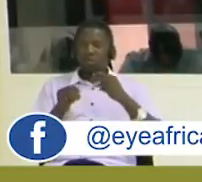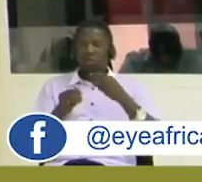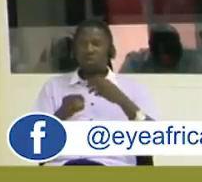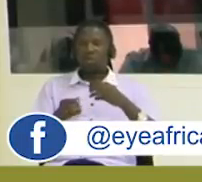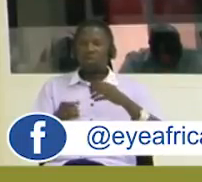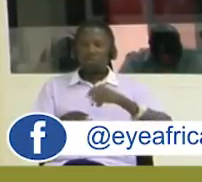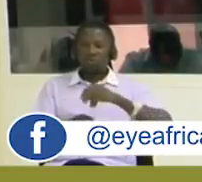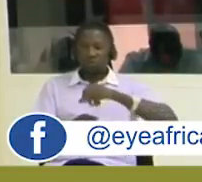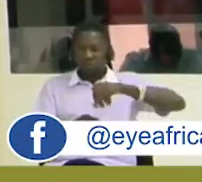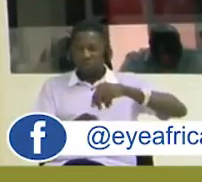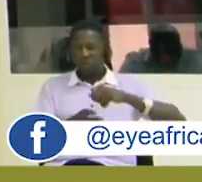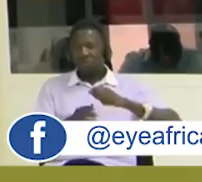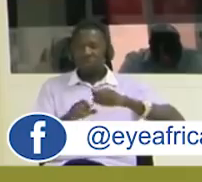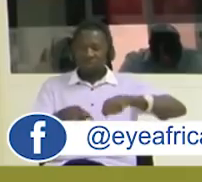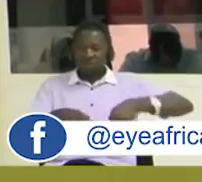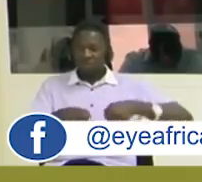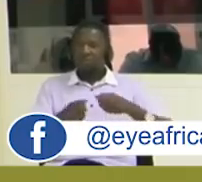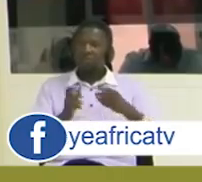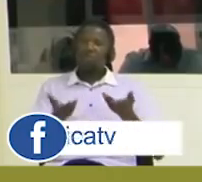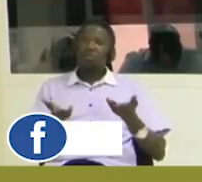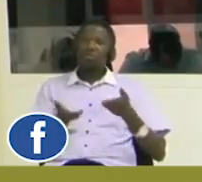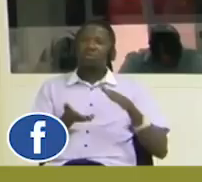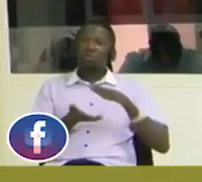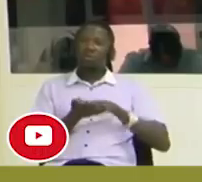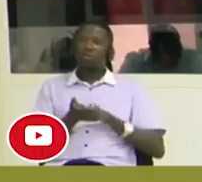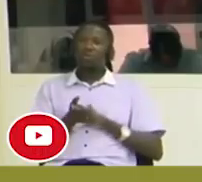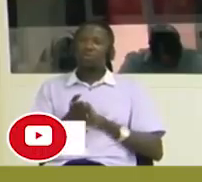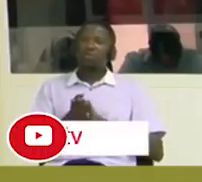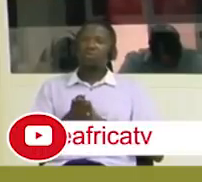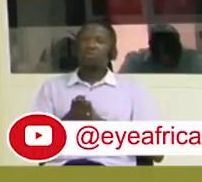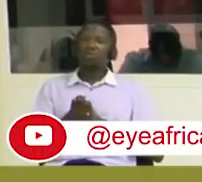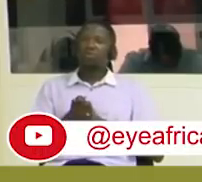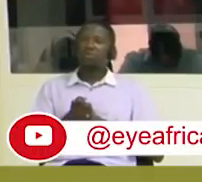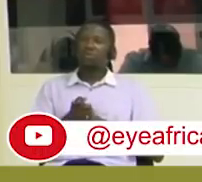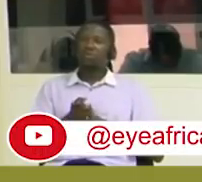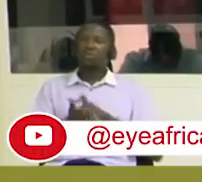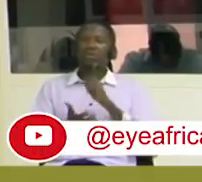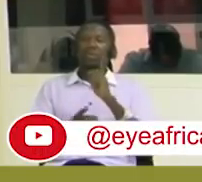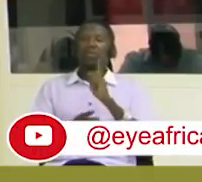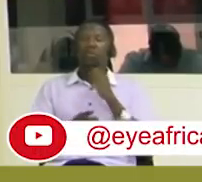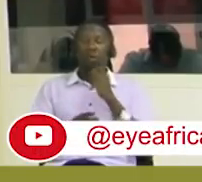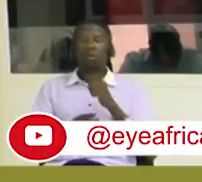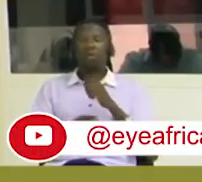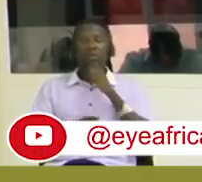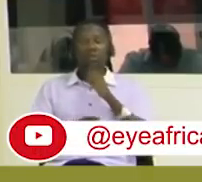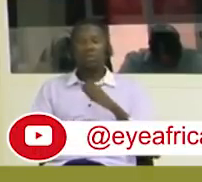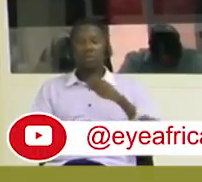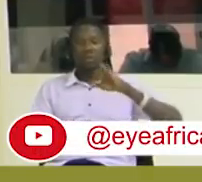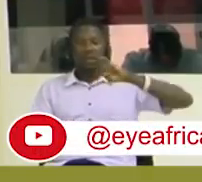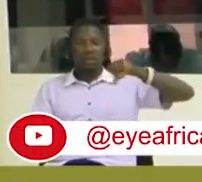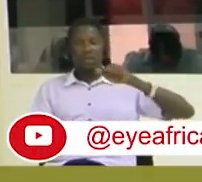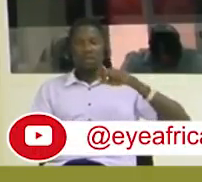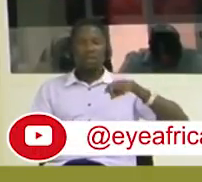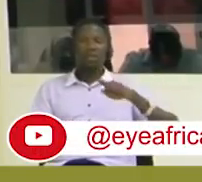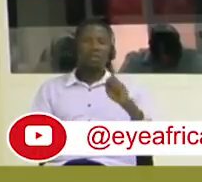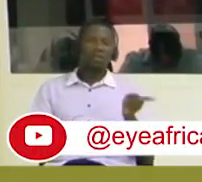his shoes. This is what Mr. Jangom said. He said he saw